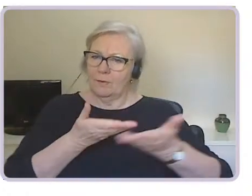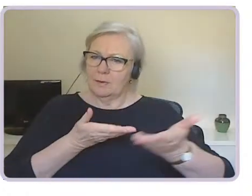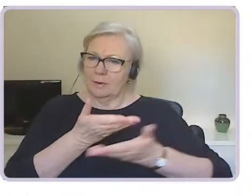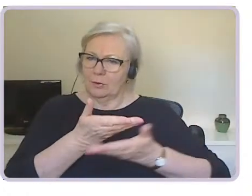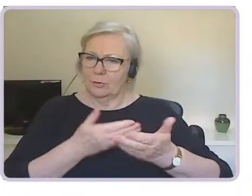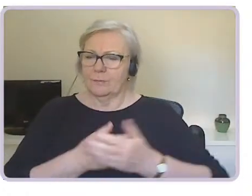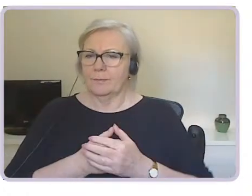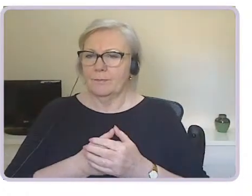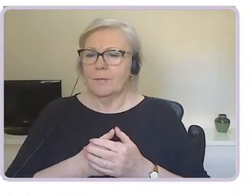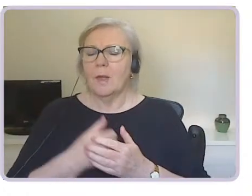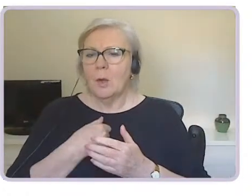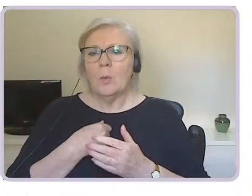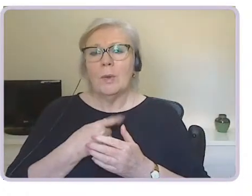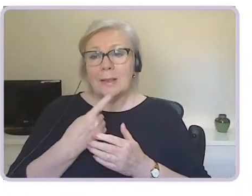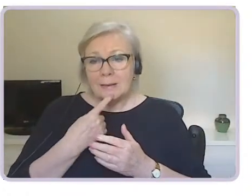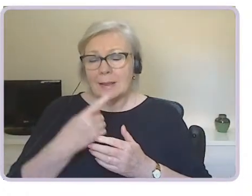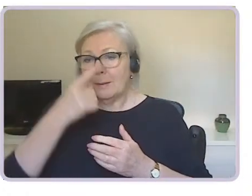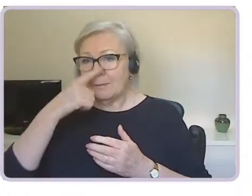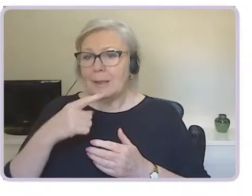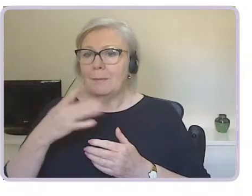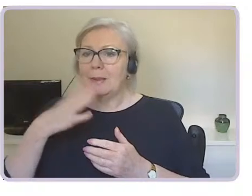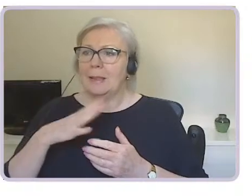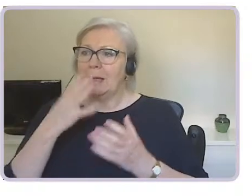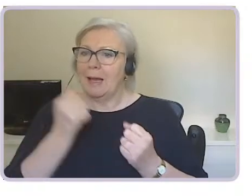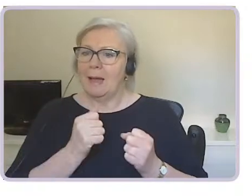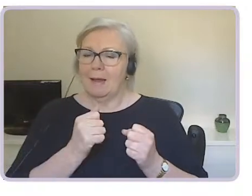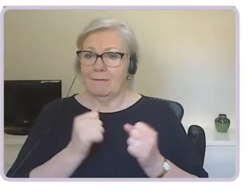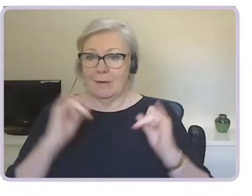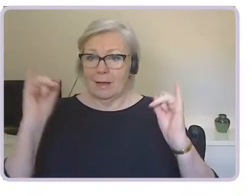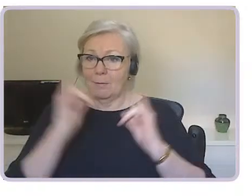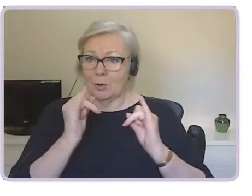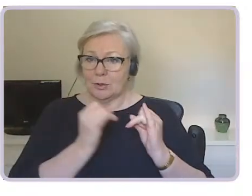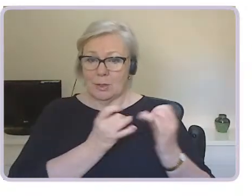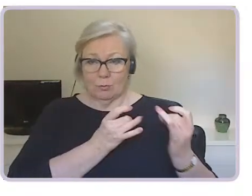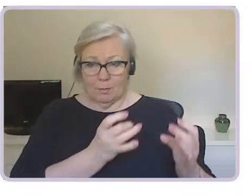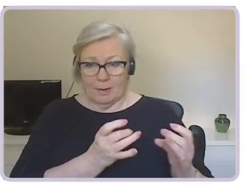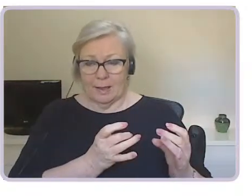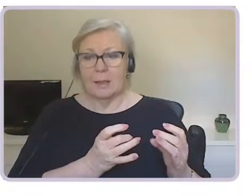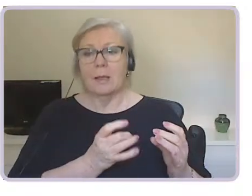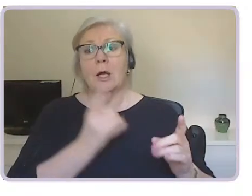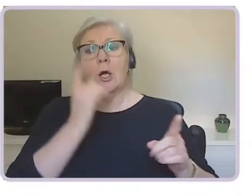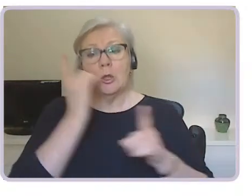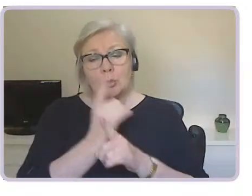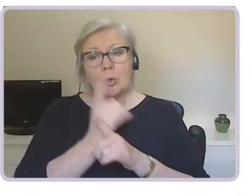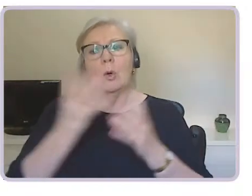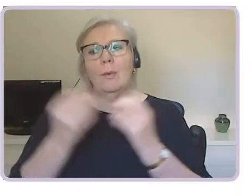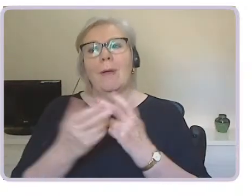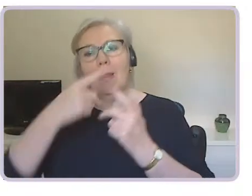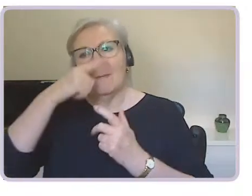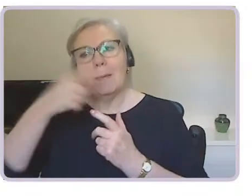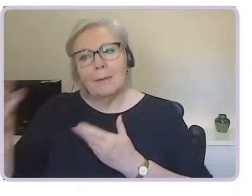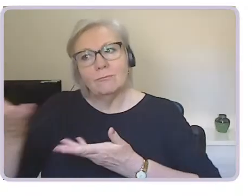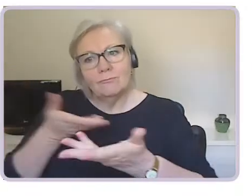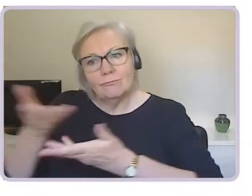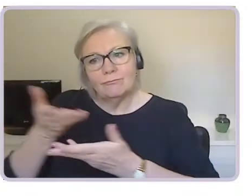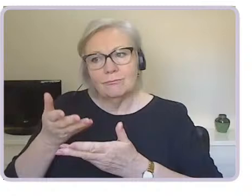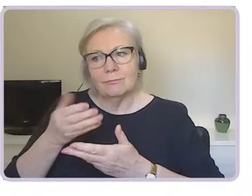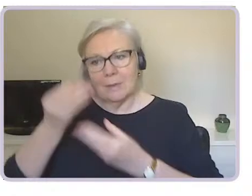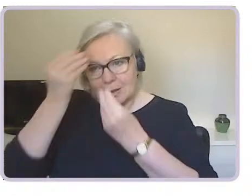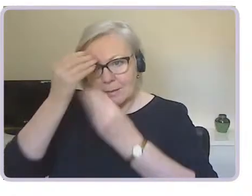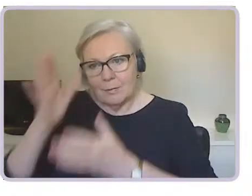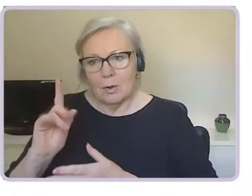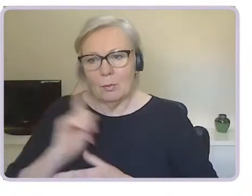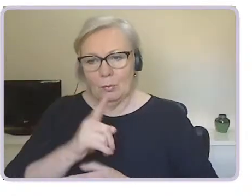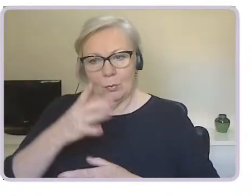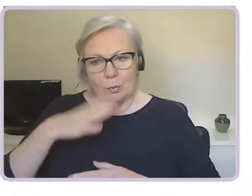have emergency preparedness conversations in conversation with other people. And I guess the last thing I wanted to say is how critical it is for